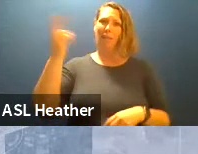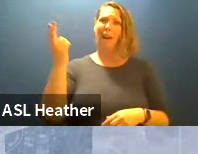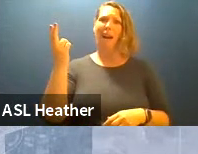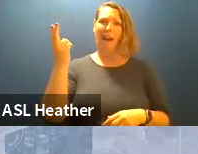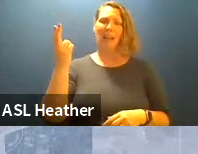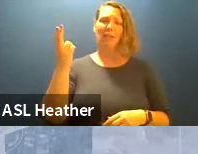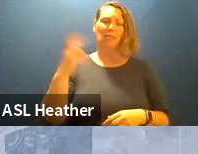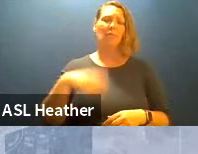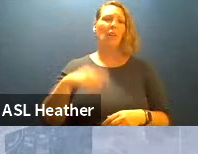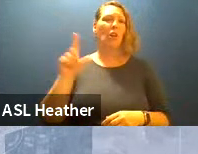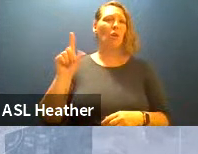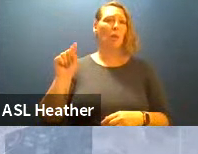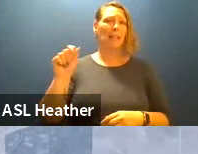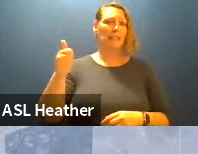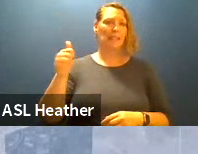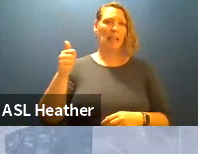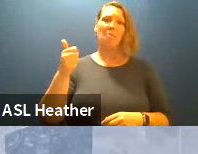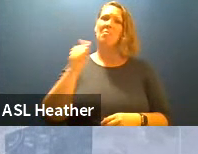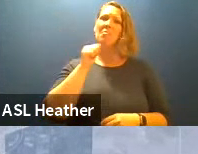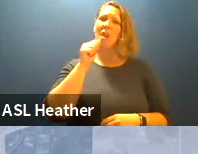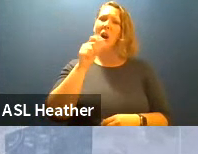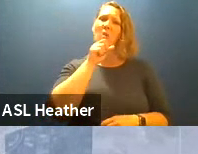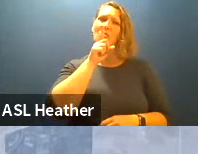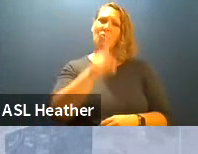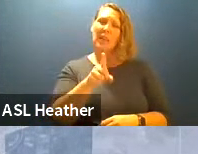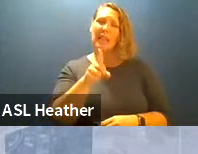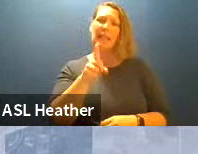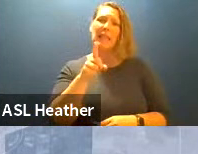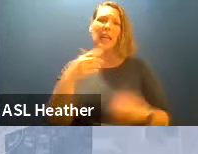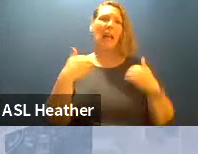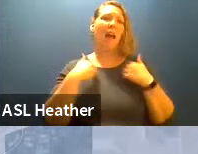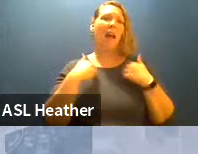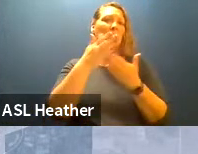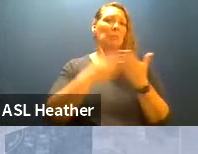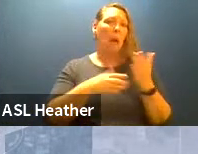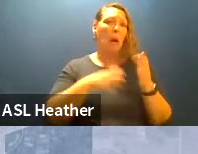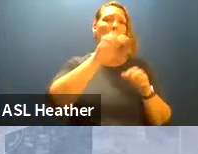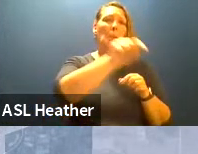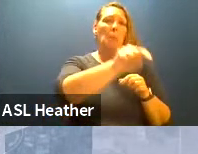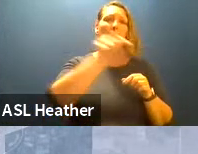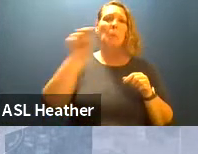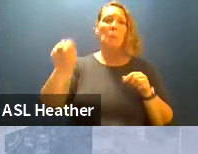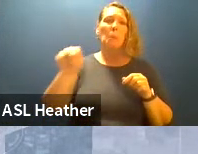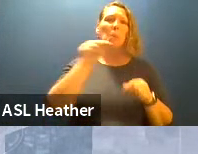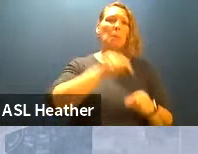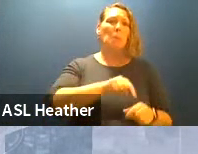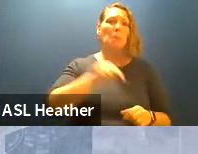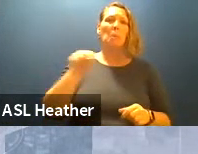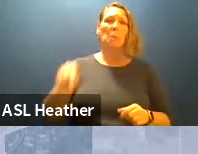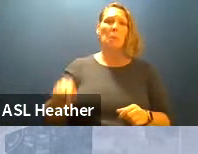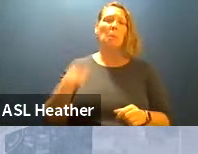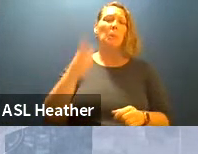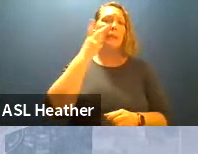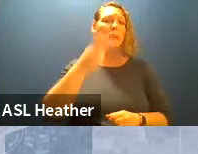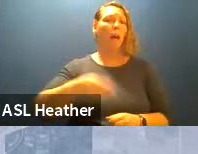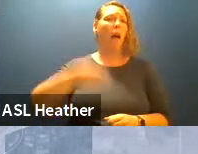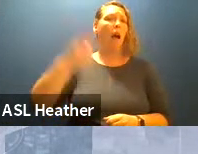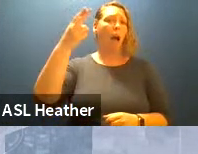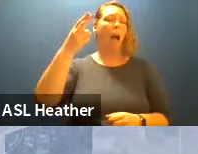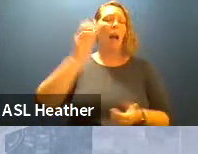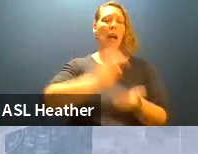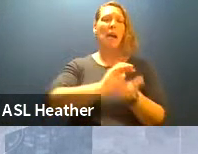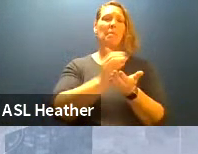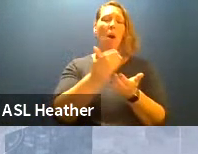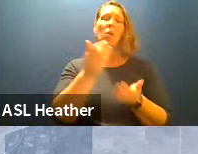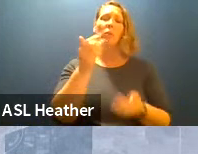average. 2010, this wasn't quite the case. You had some pockets in our program area that were high concentrations of